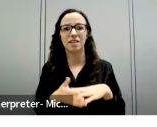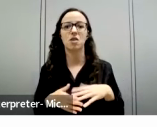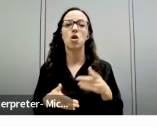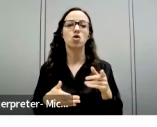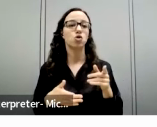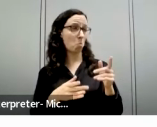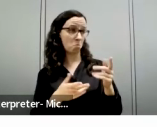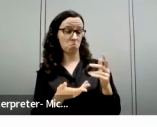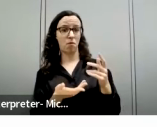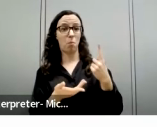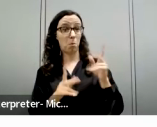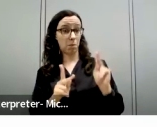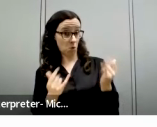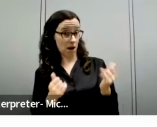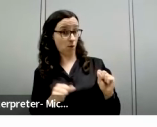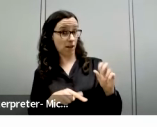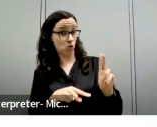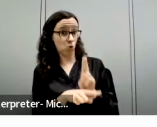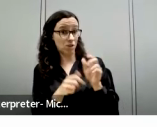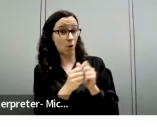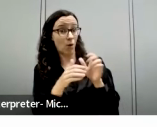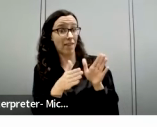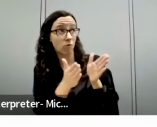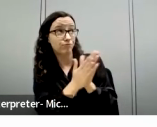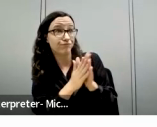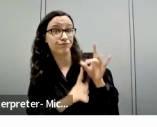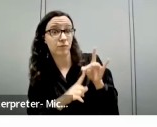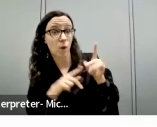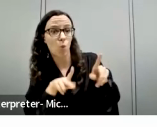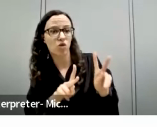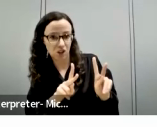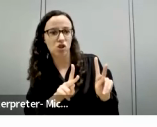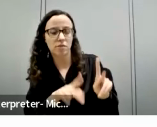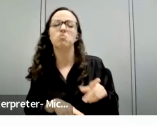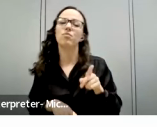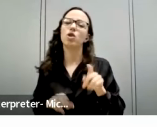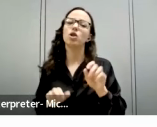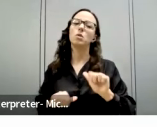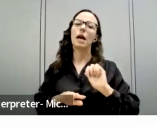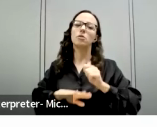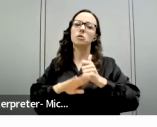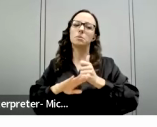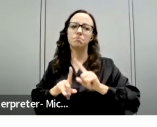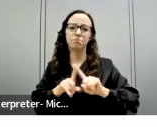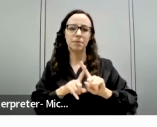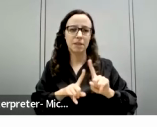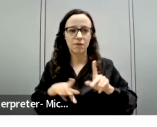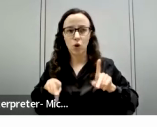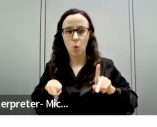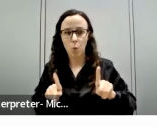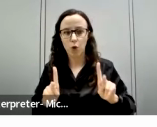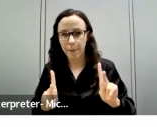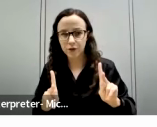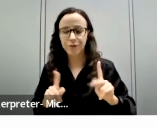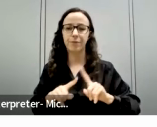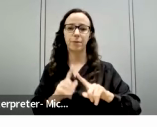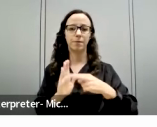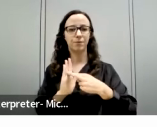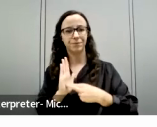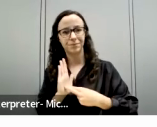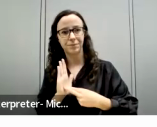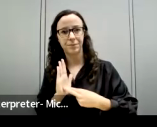without asking you, right? And there are different permissions that you can give, different specifications. There's